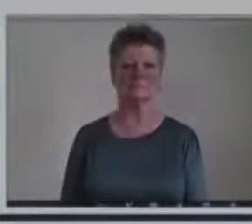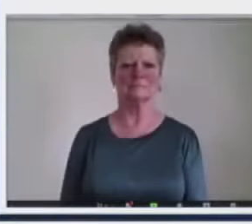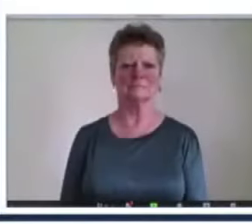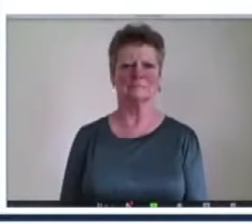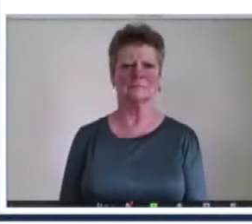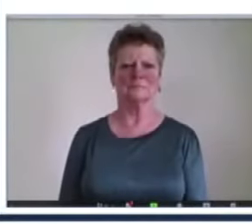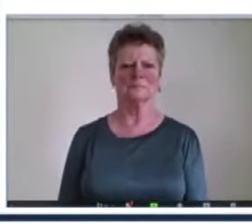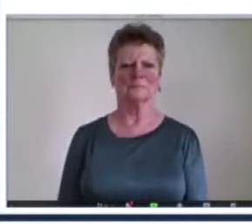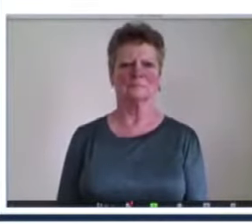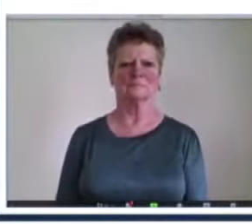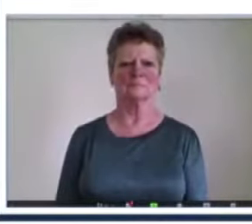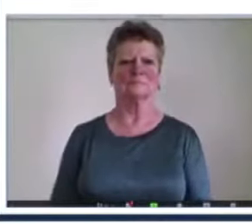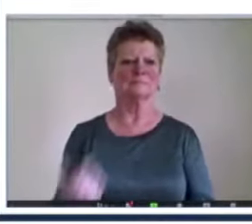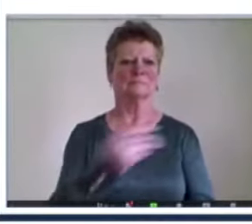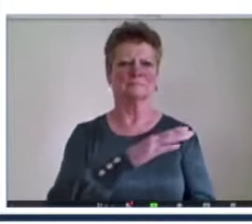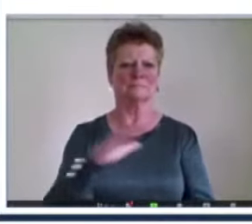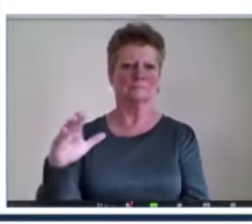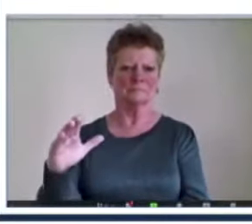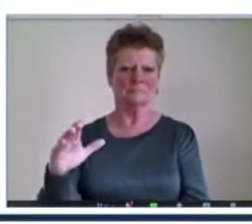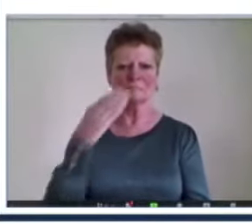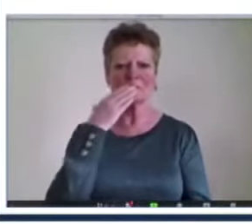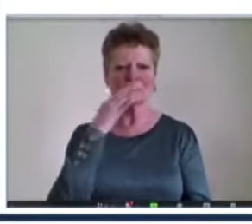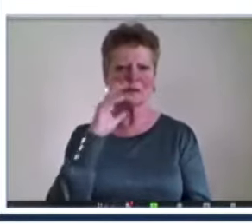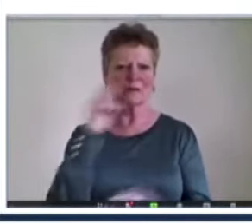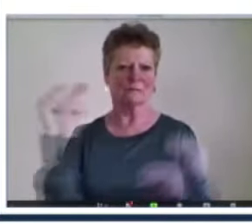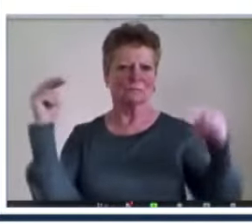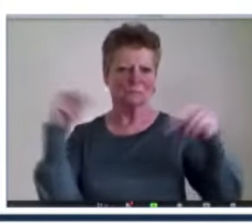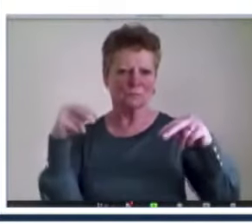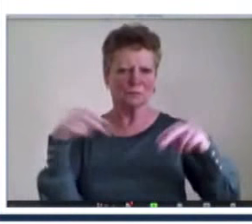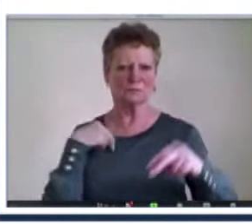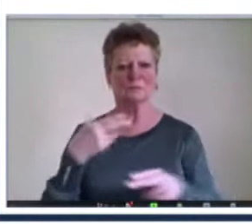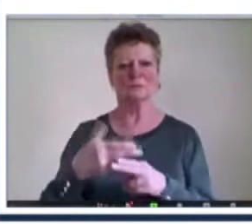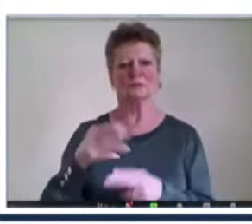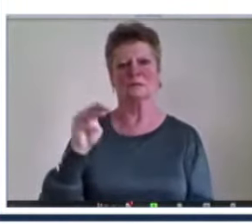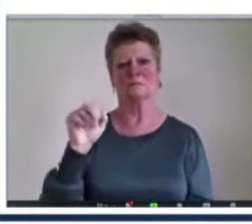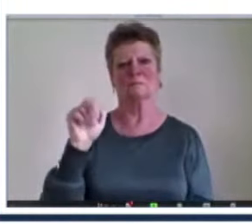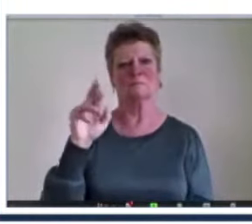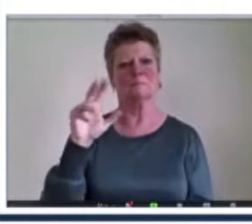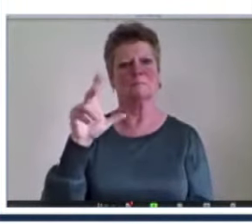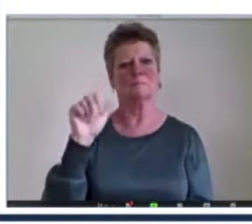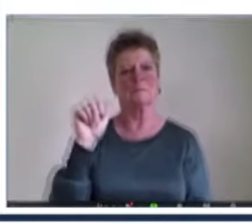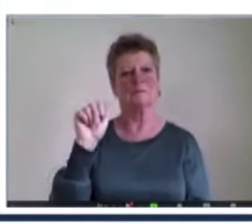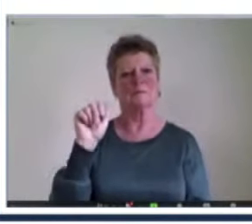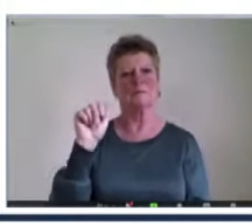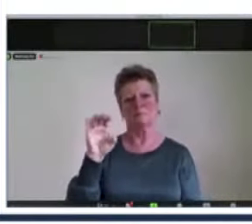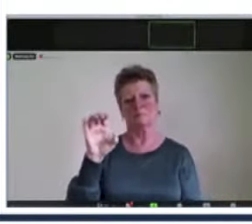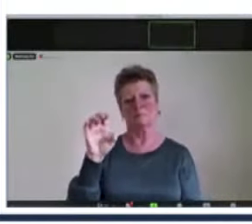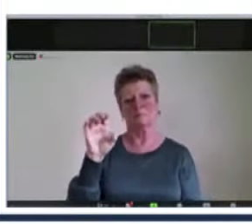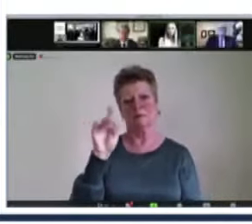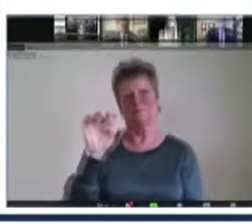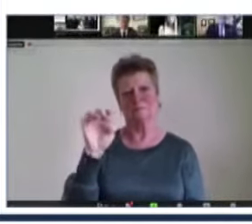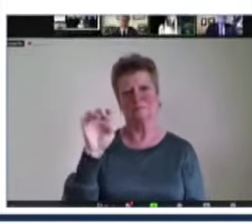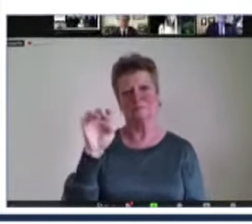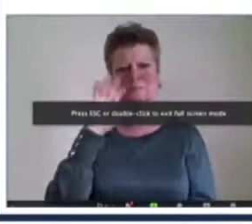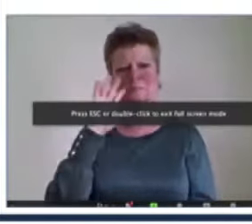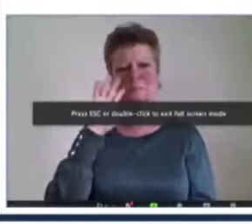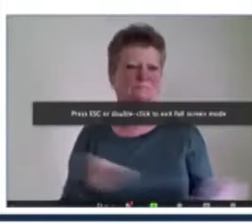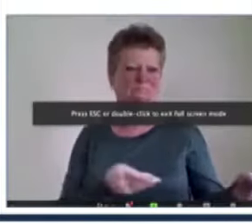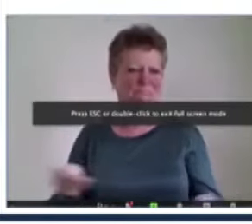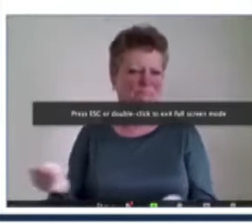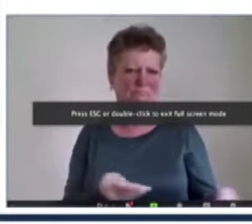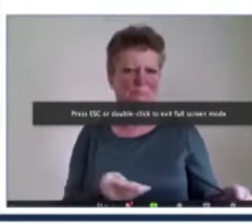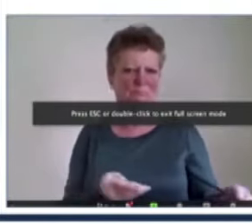Okay, great. We'll get started. Good afternoon. Thank you for joining us today. My name is Marla McGinnis, and I will be your moderator for today's update. Before I begin, I'd